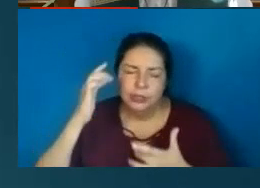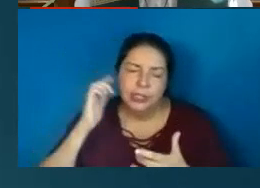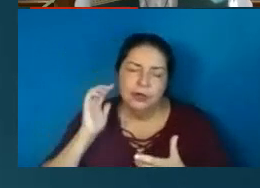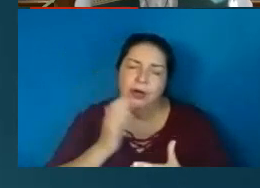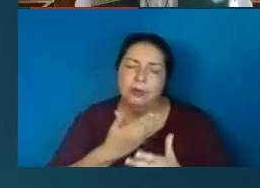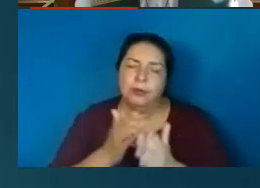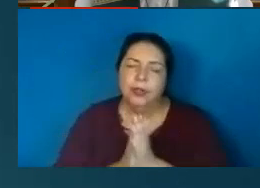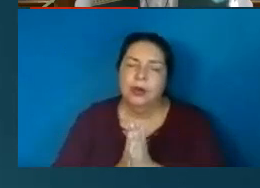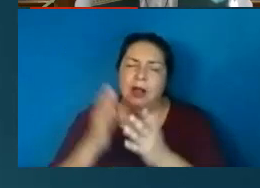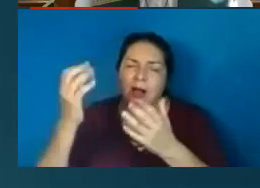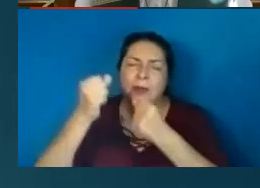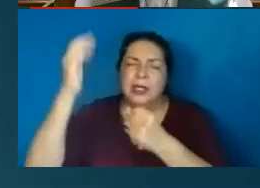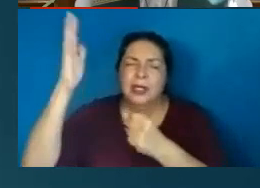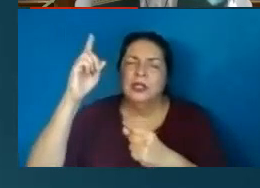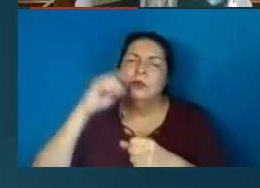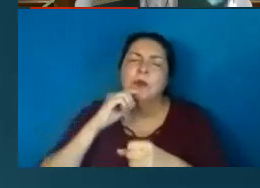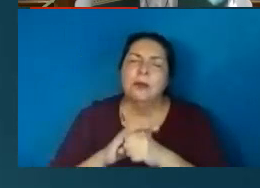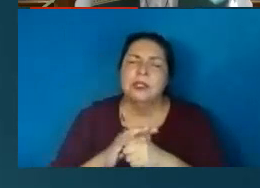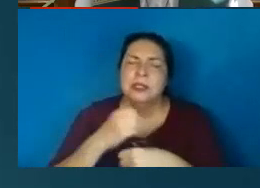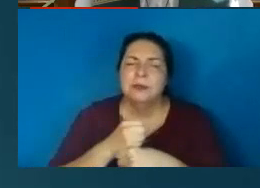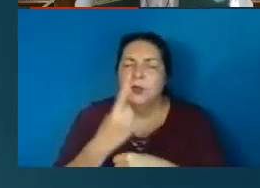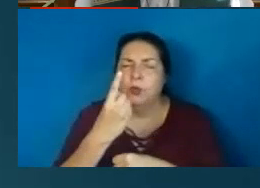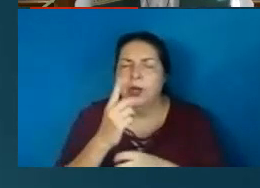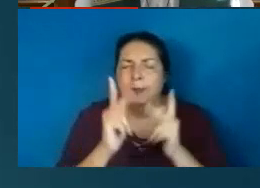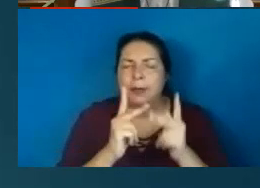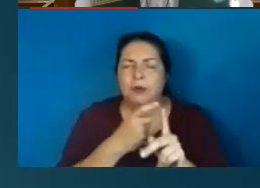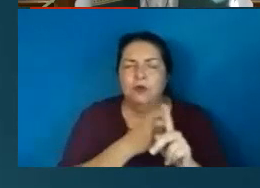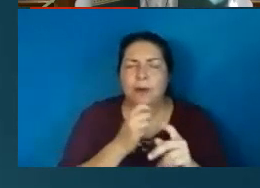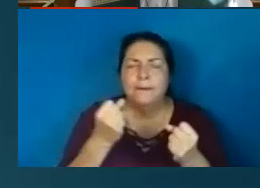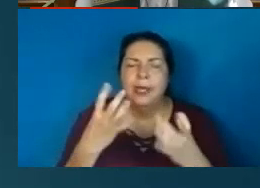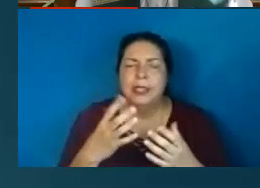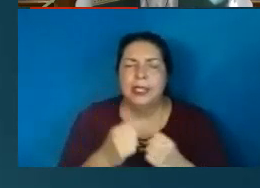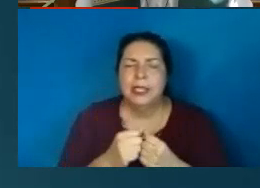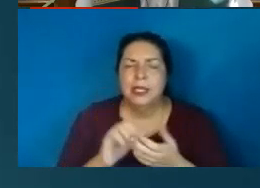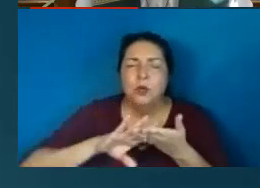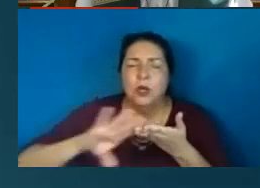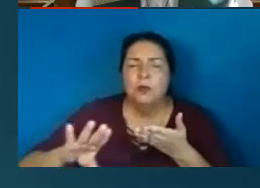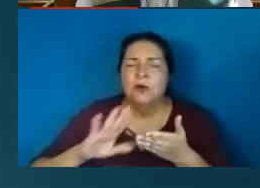Almighty God, you have promised to make one people from many. Take from us all pride,